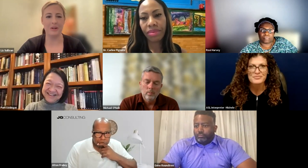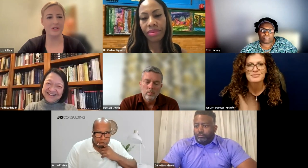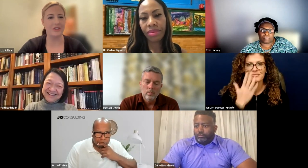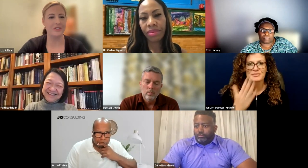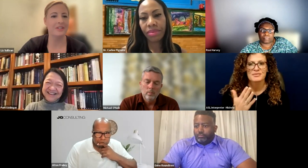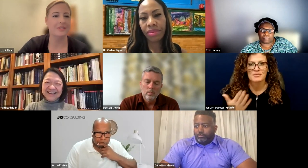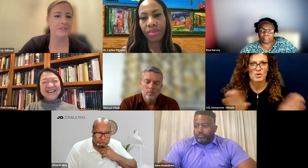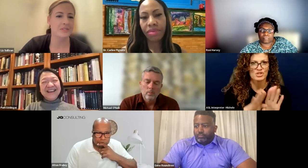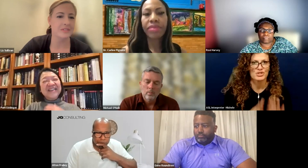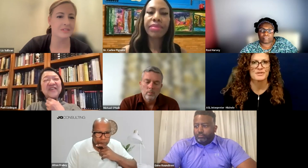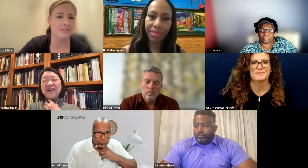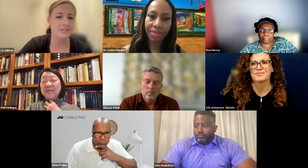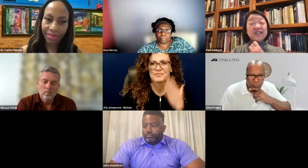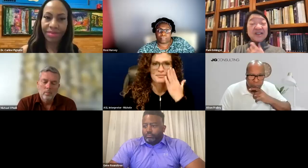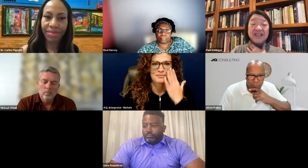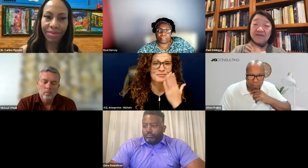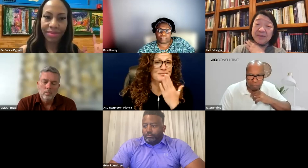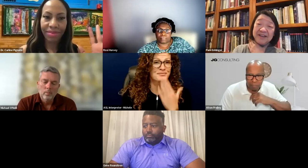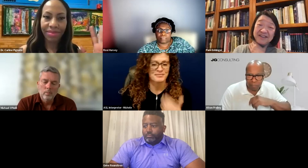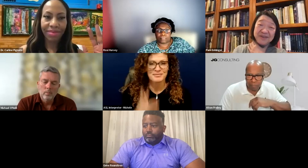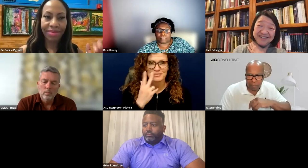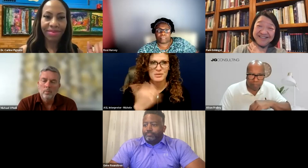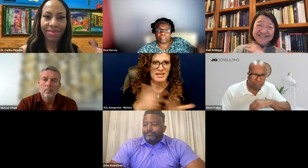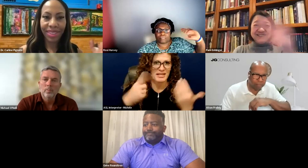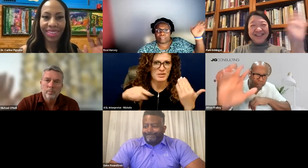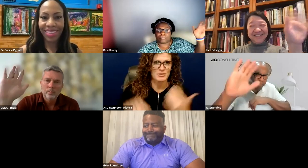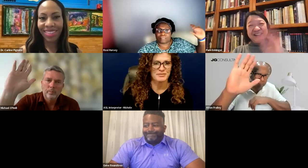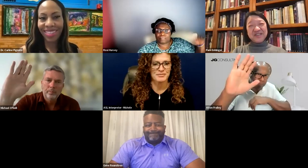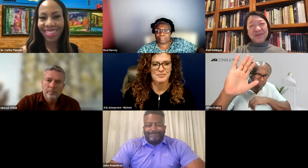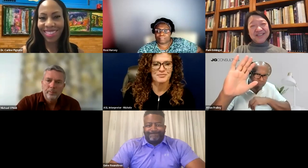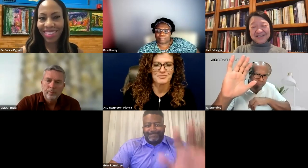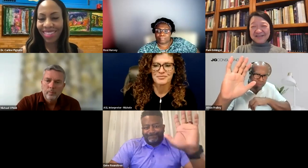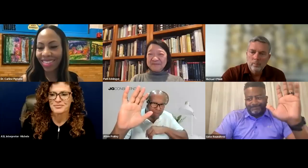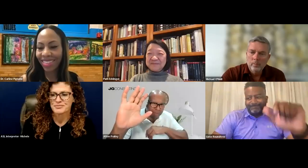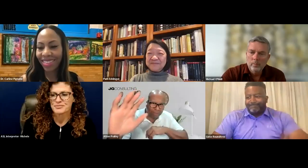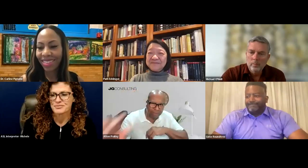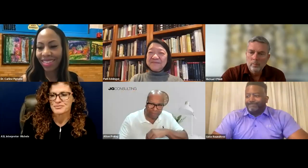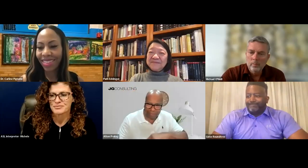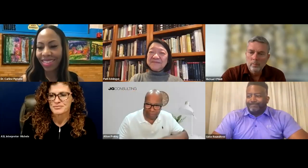Thank you. We're adjourned. Yeah, thank you very much. And I'll see everybody next week. Okay, thank you so much.